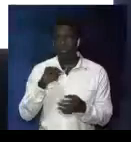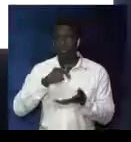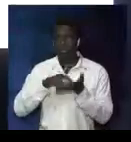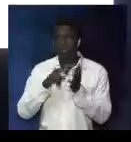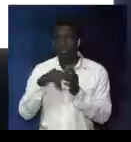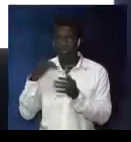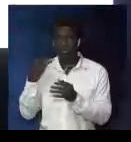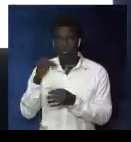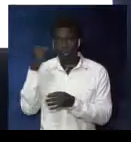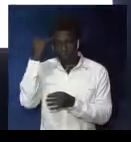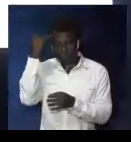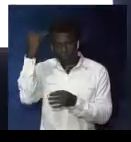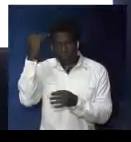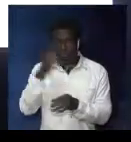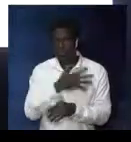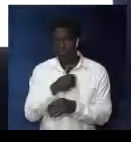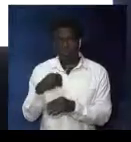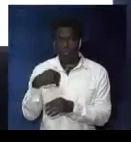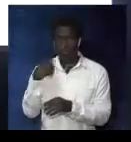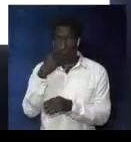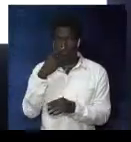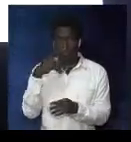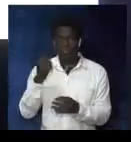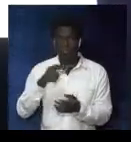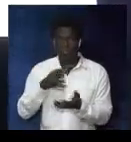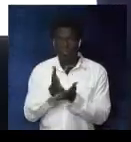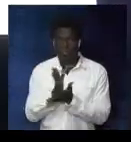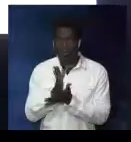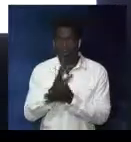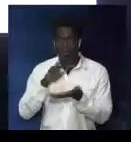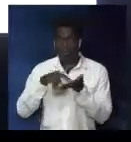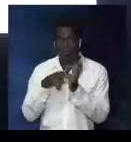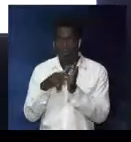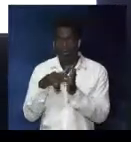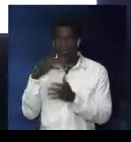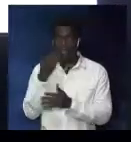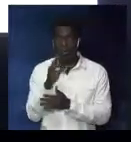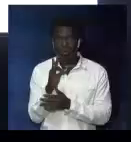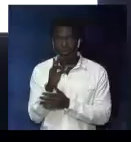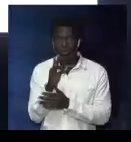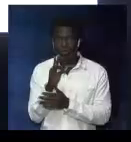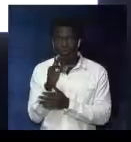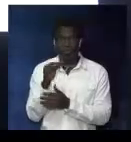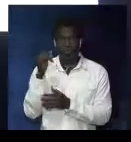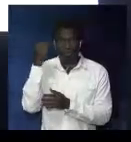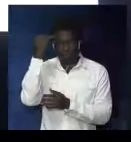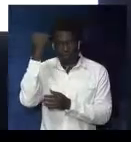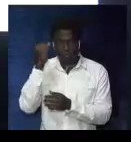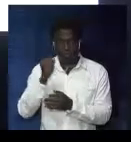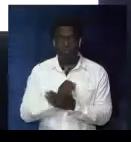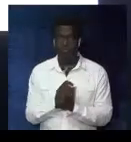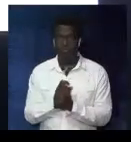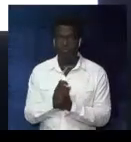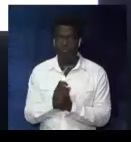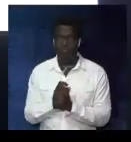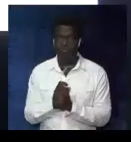of idioms, and you should be able to say the correct meaning of